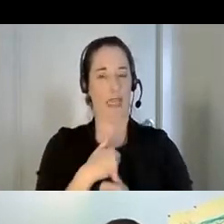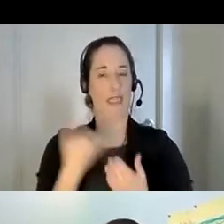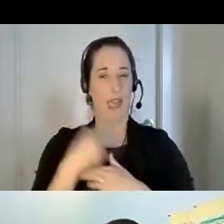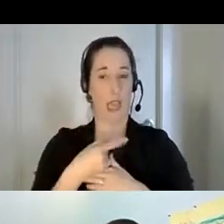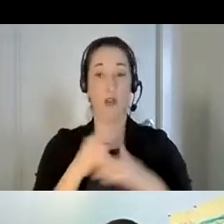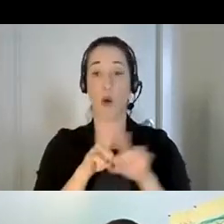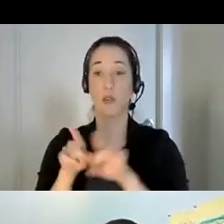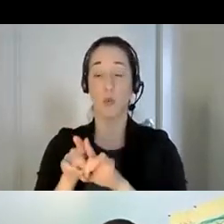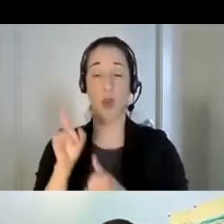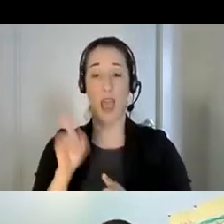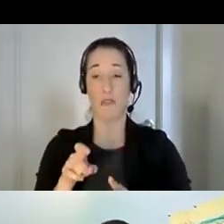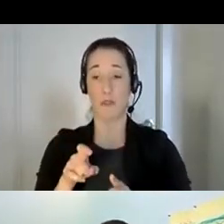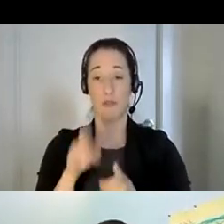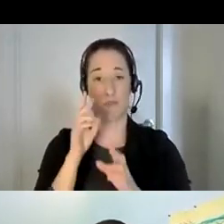family.